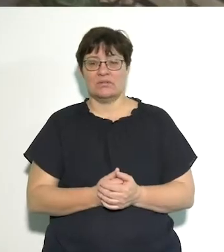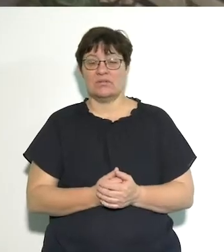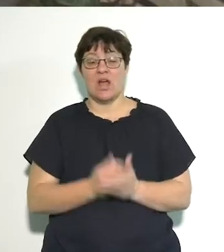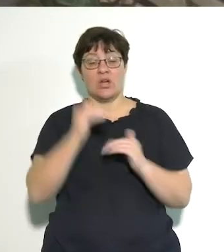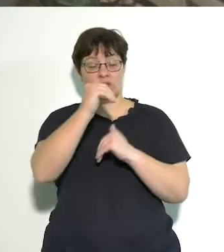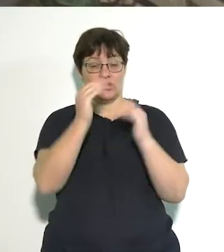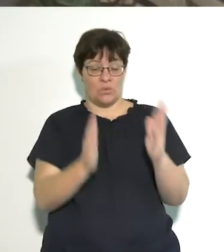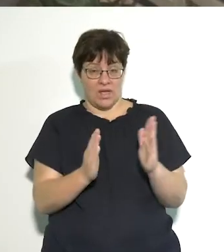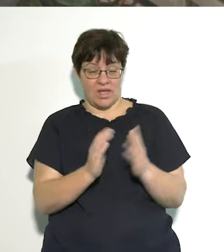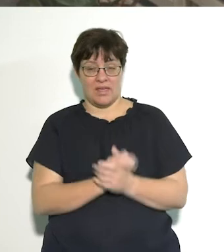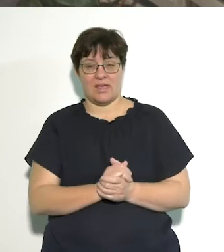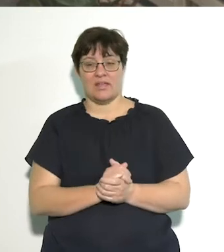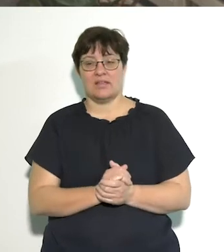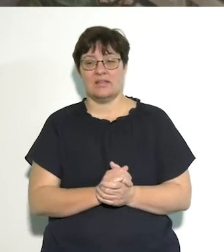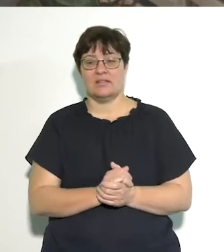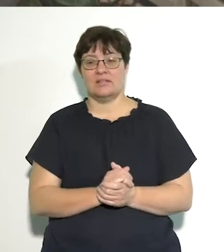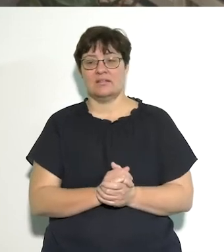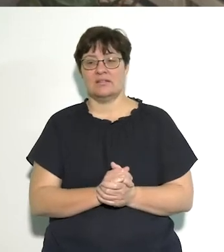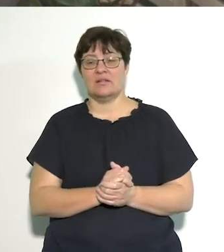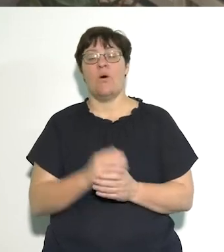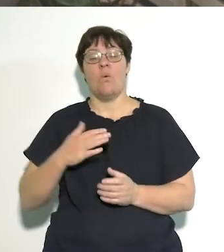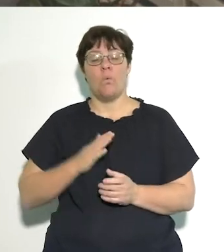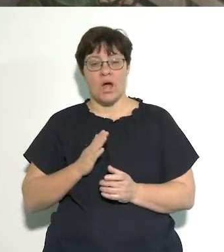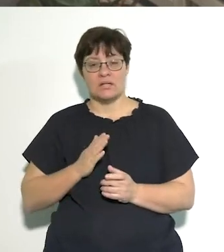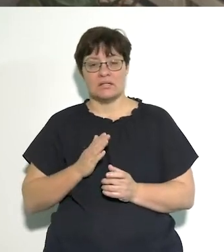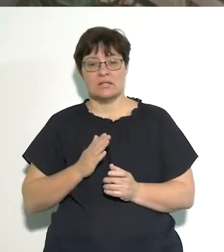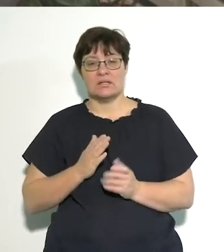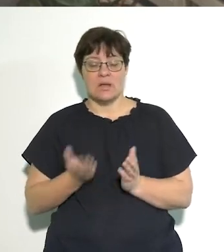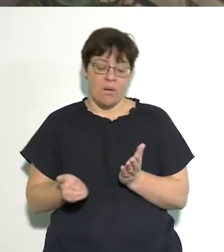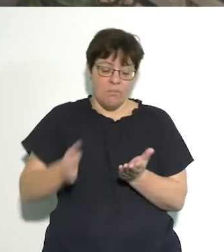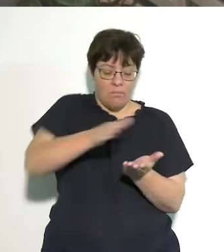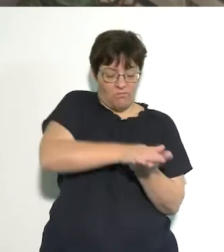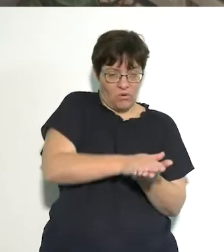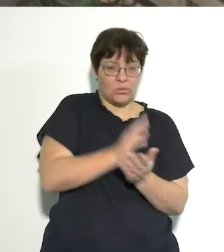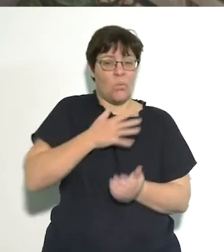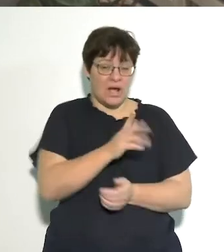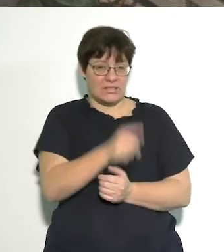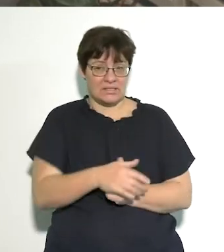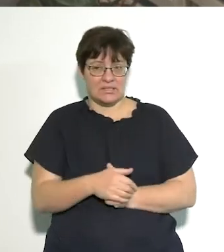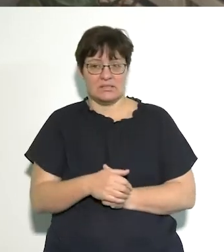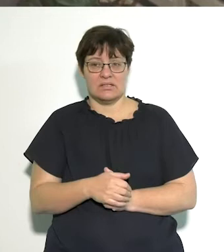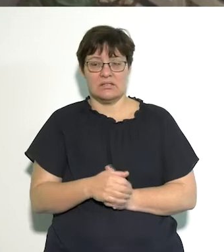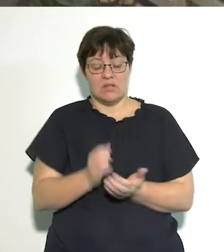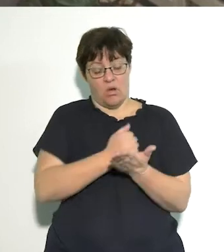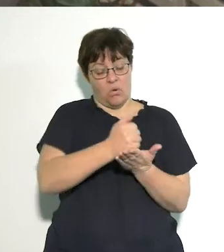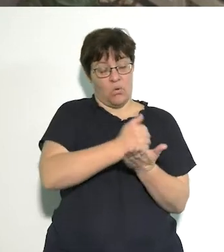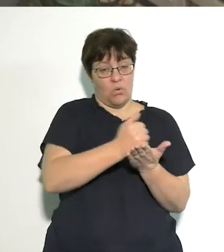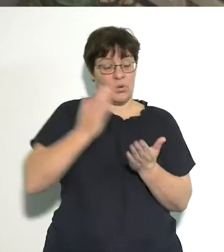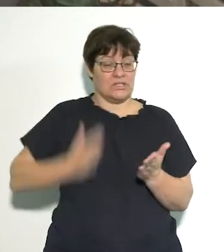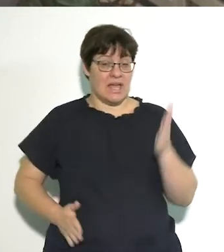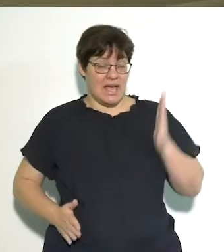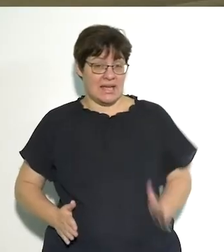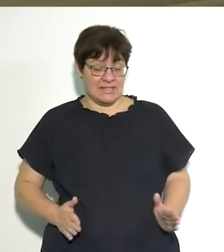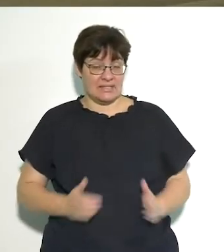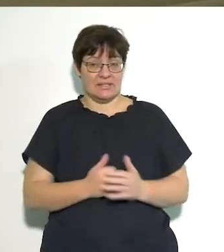the square that I have that's folded in half, I want it to be able to fold with the book. So I'm just going to put glue on the